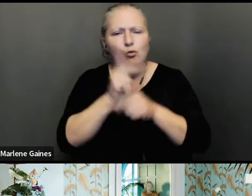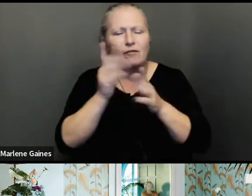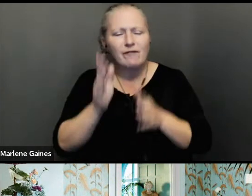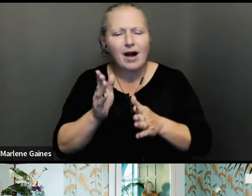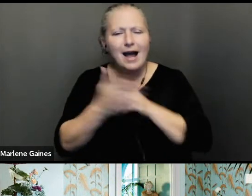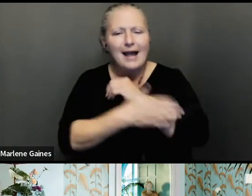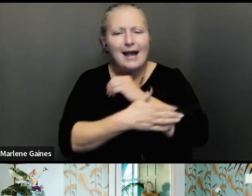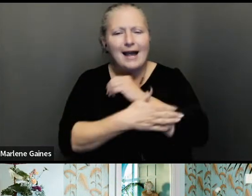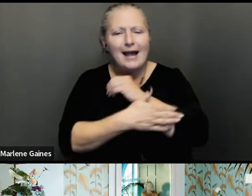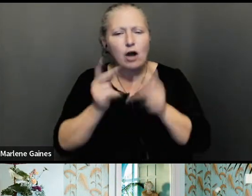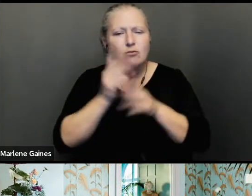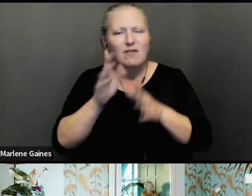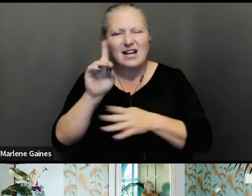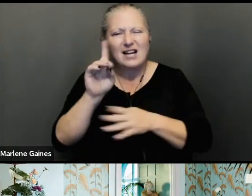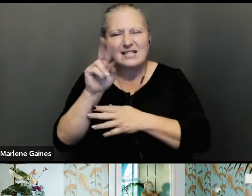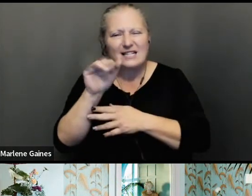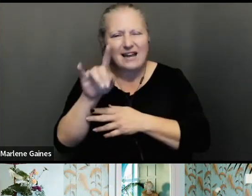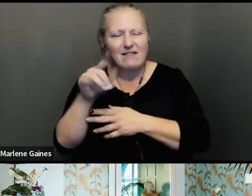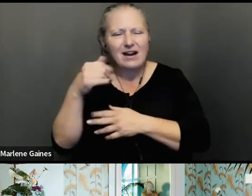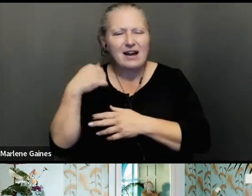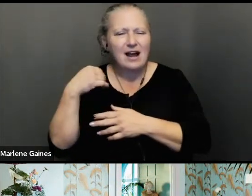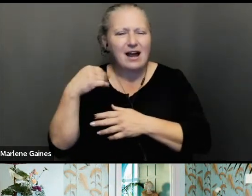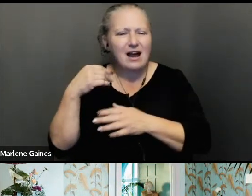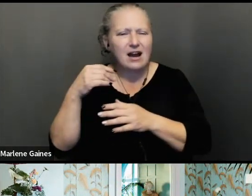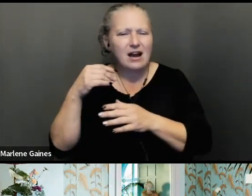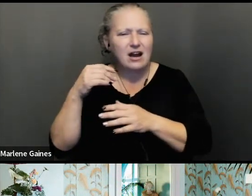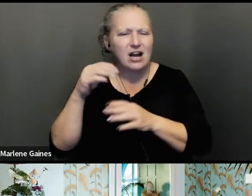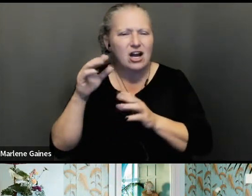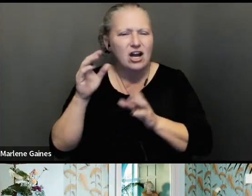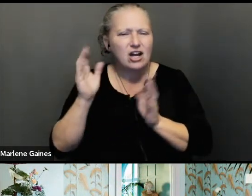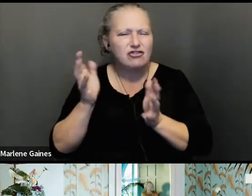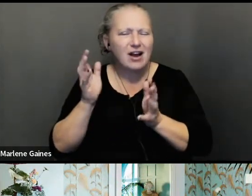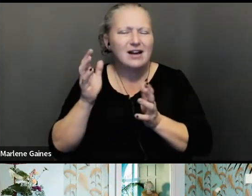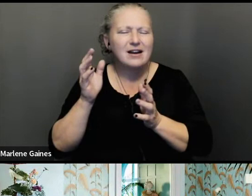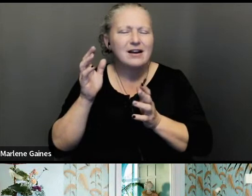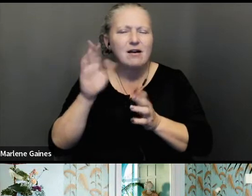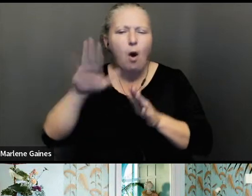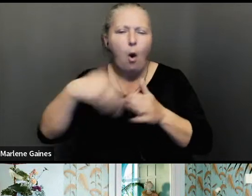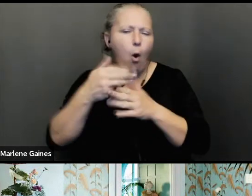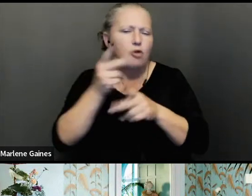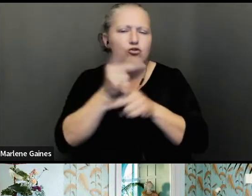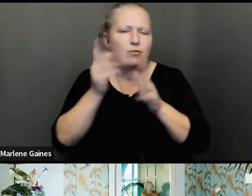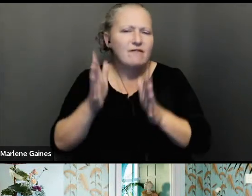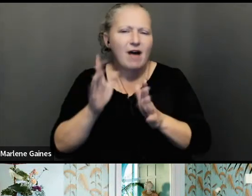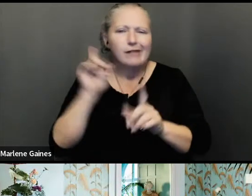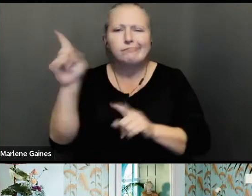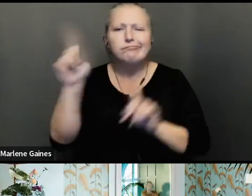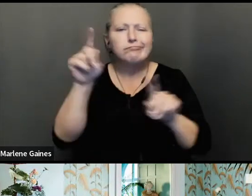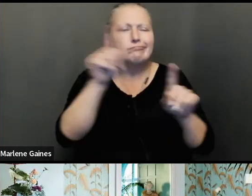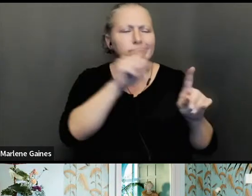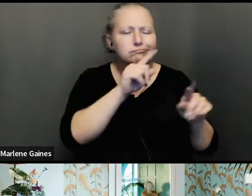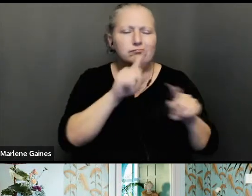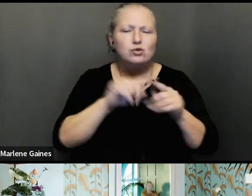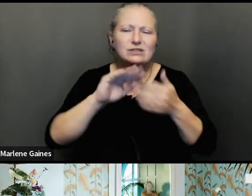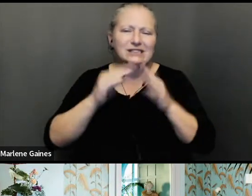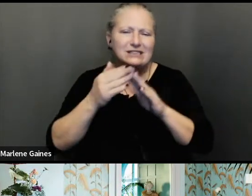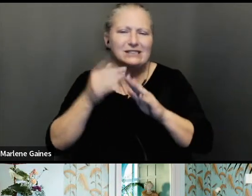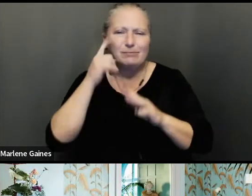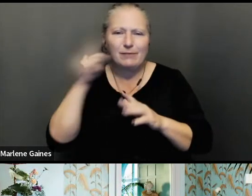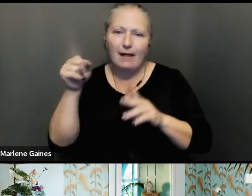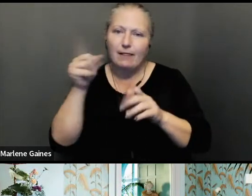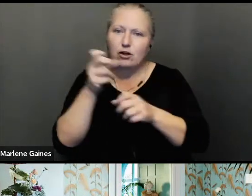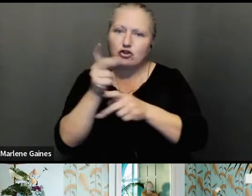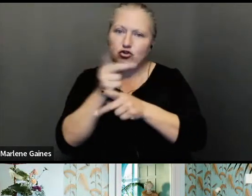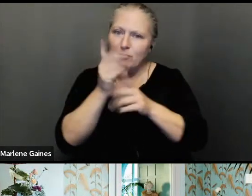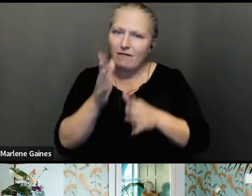David Canepa had a coffee chat. And he goes around. I mean, all the supervisors pretty much go around to different cities and have chats because they're the supervisor of our San